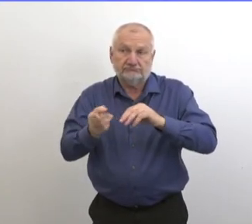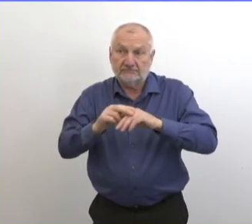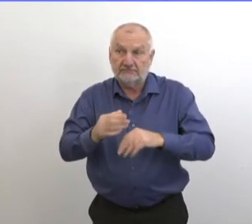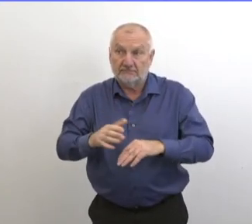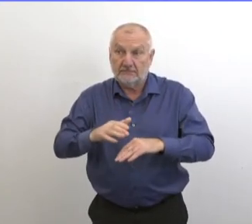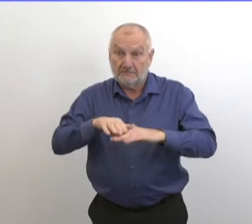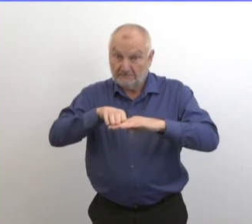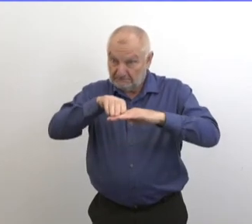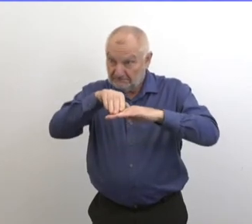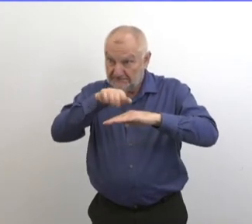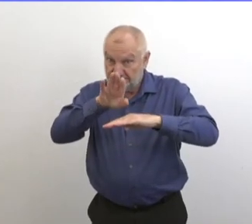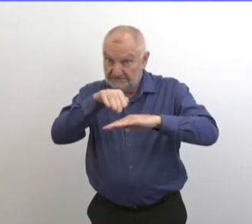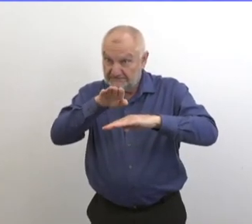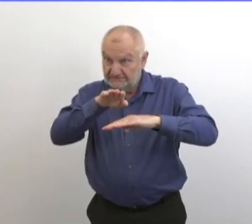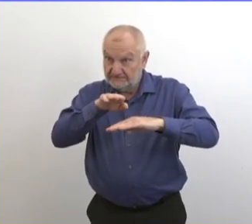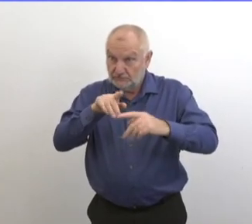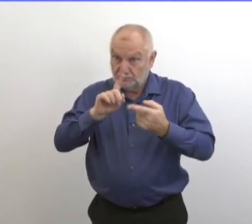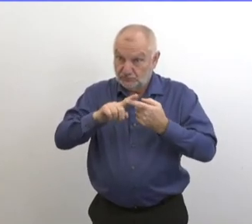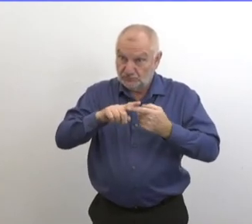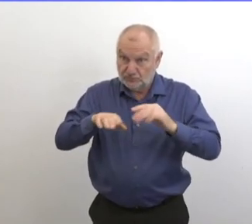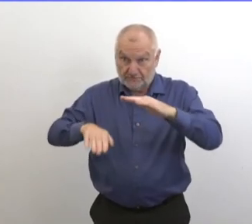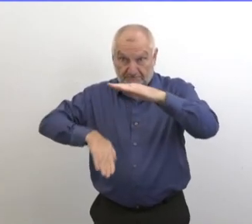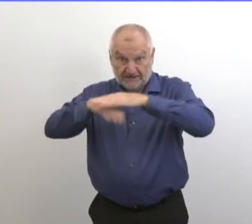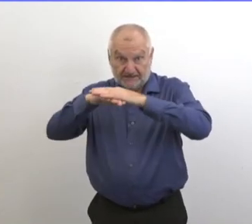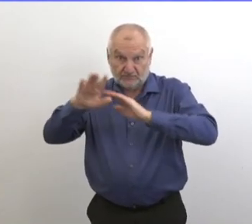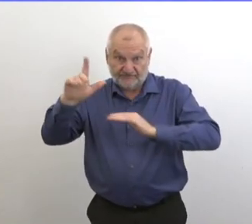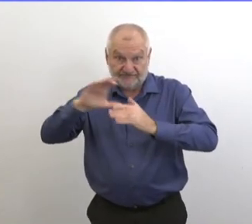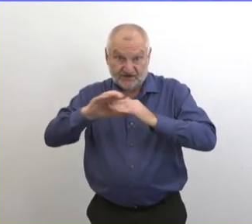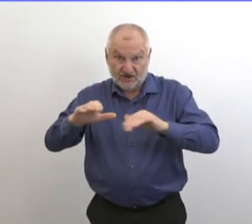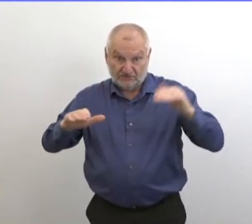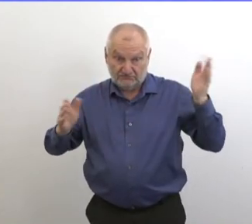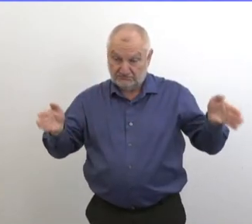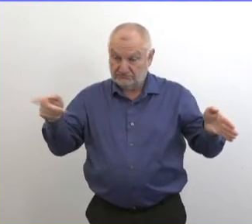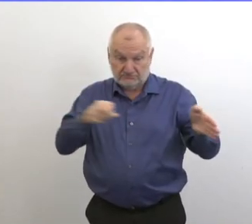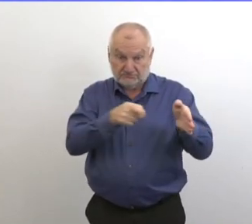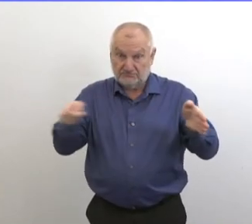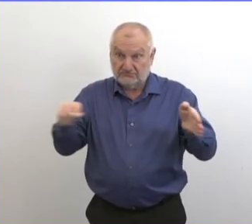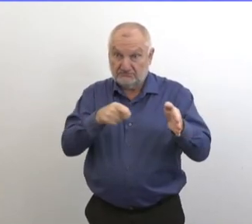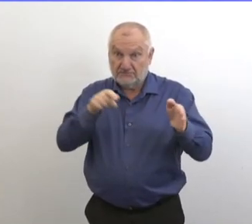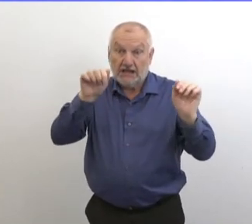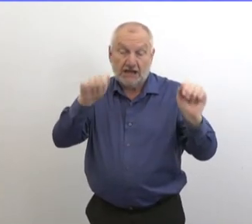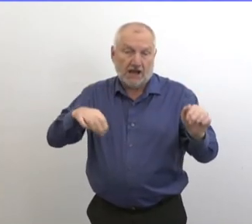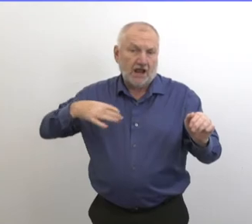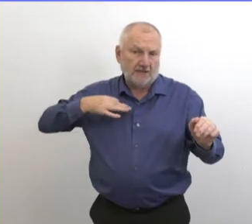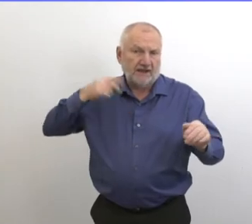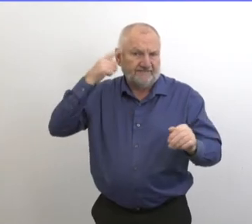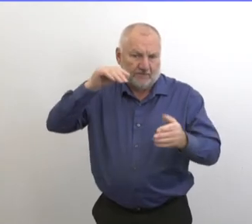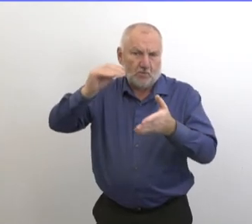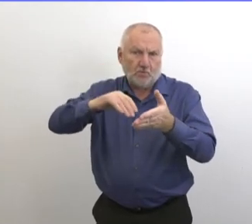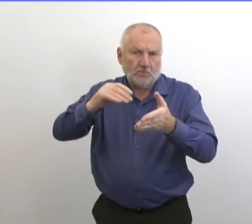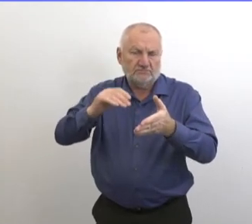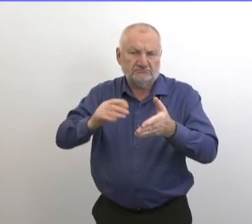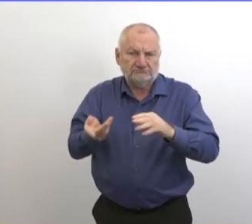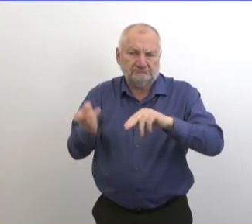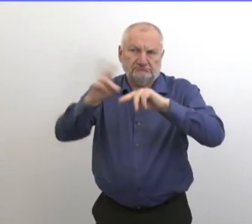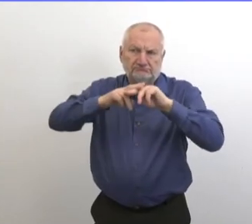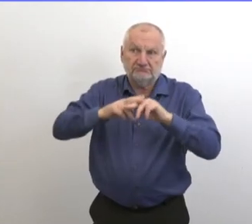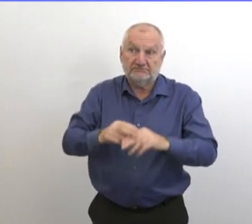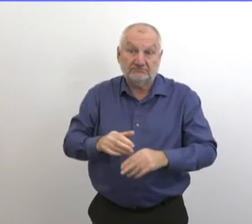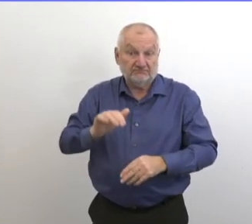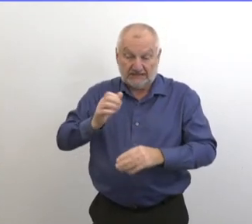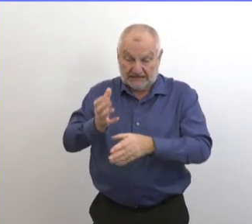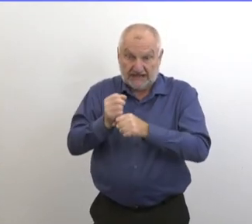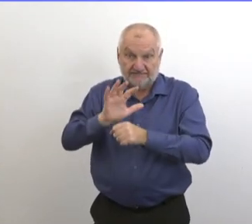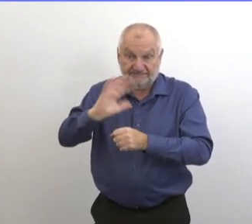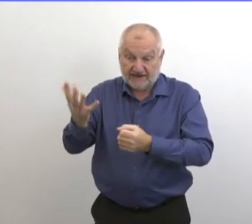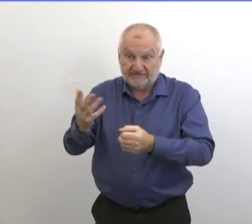the $25 an hour. And so this is really targeted at those lower income folks that are working